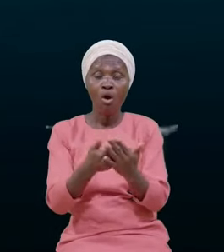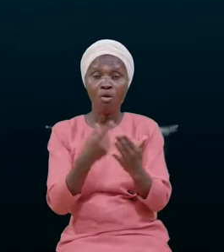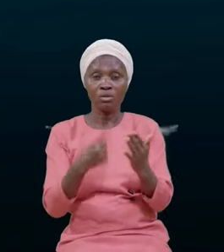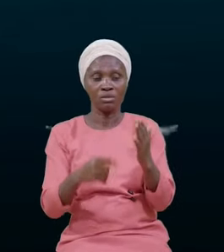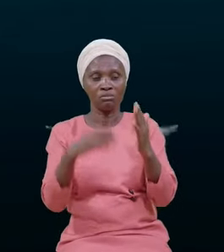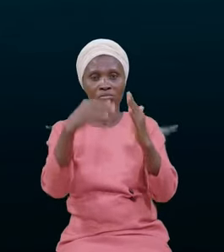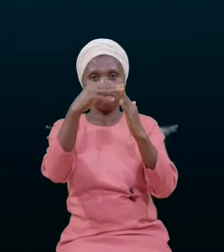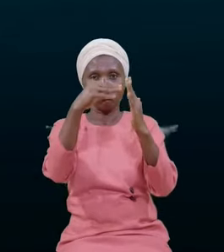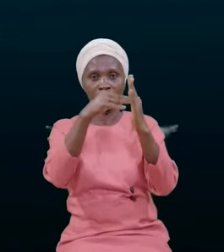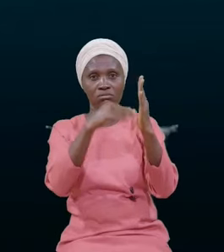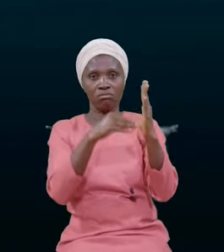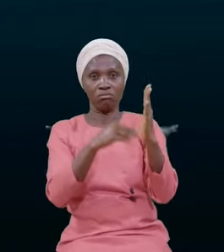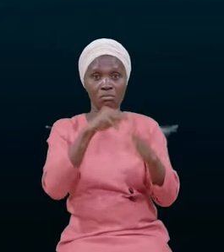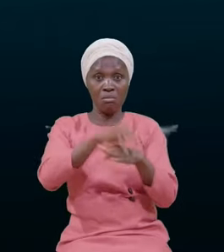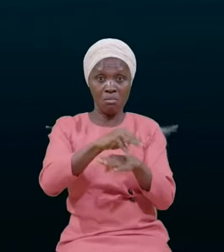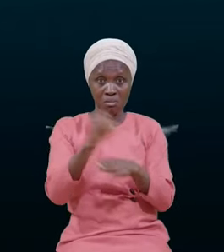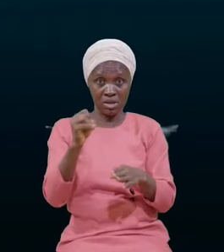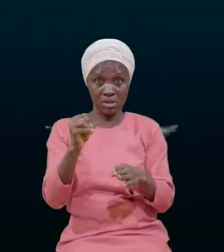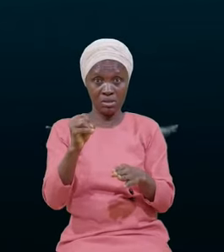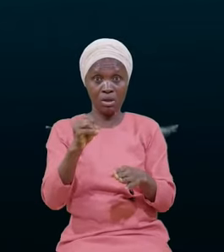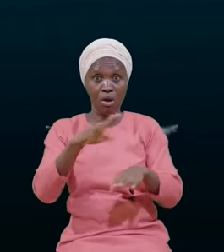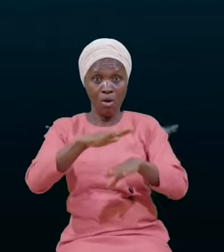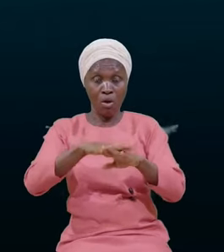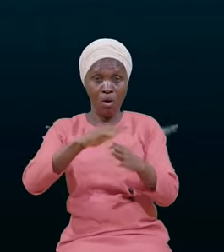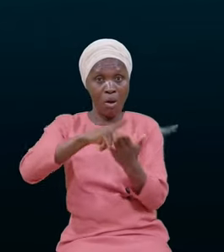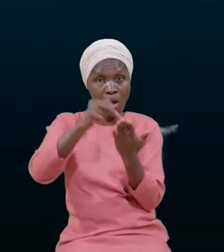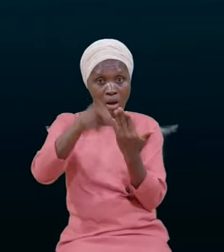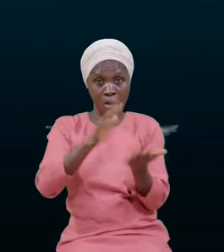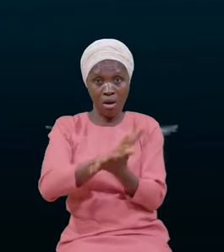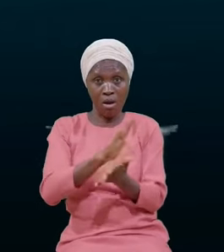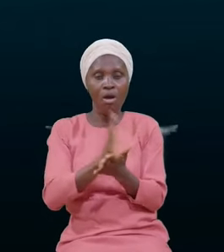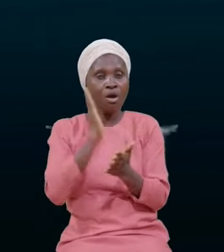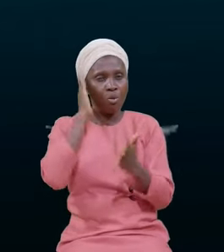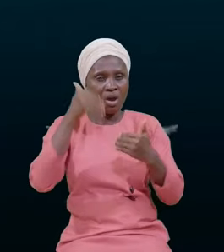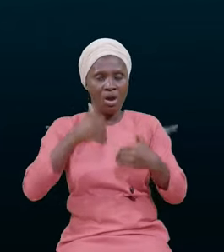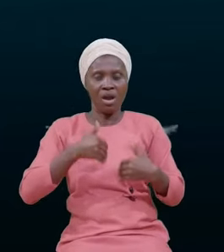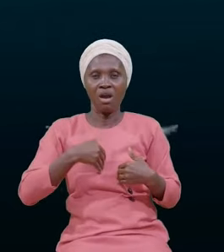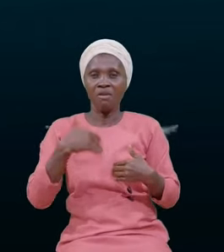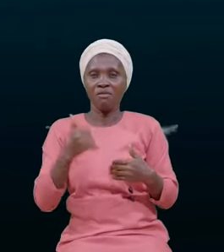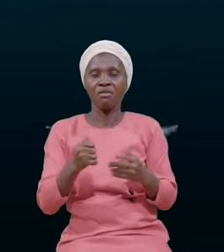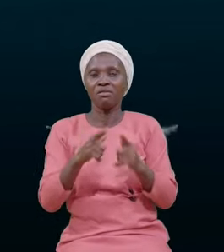life let pray and commit the servant of the